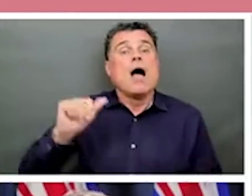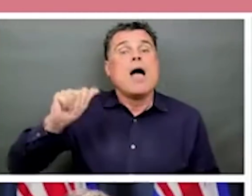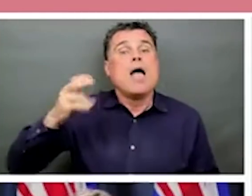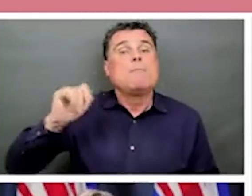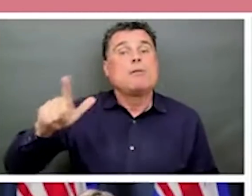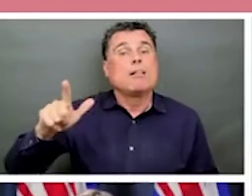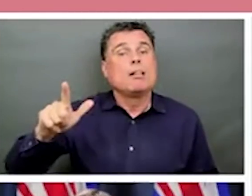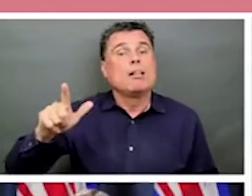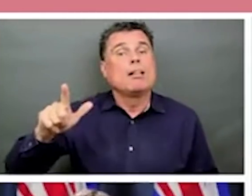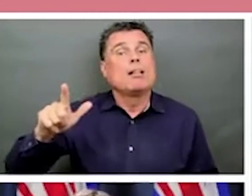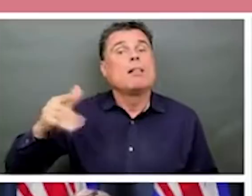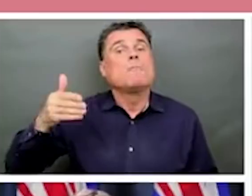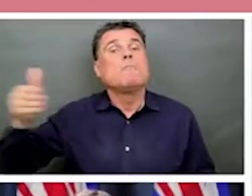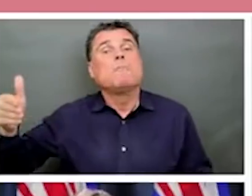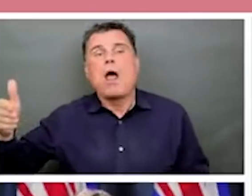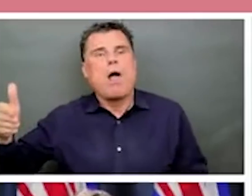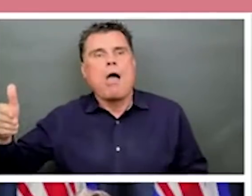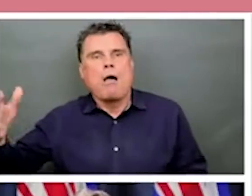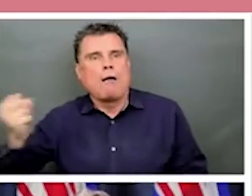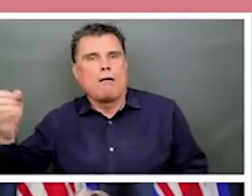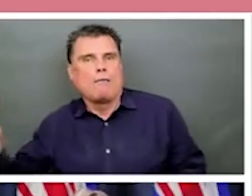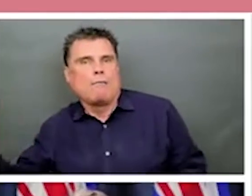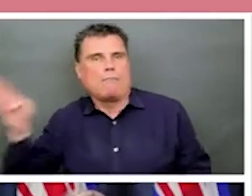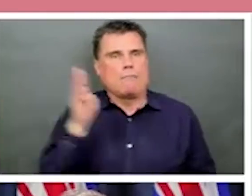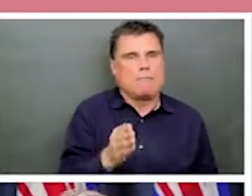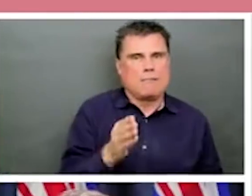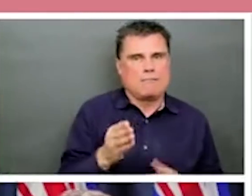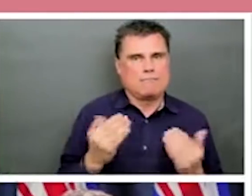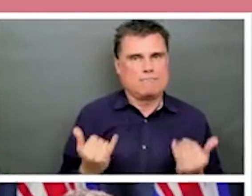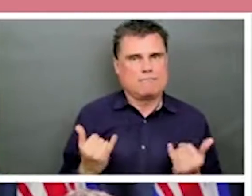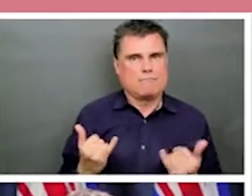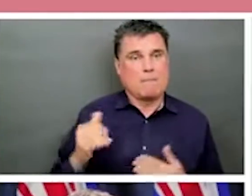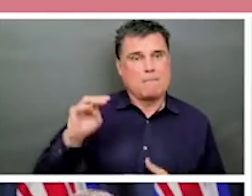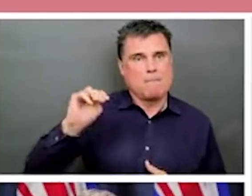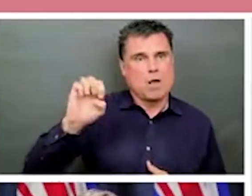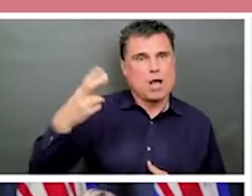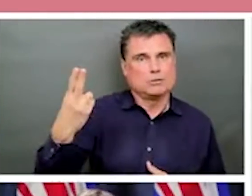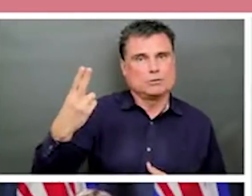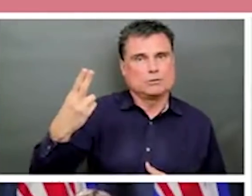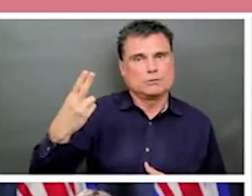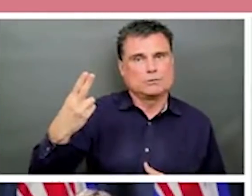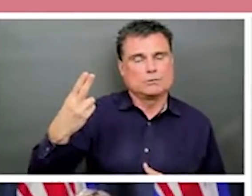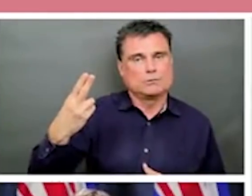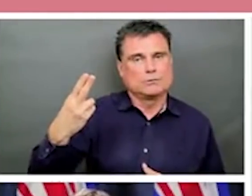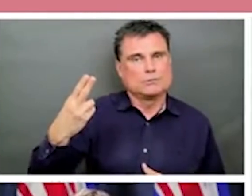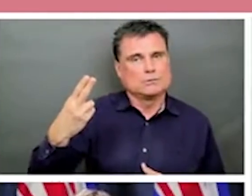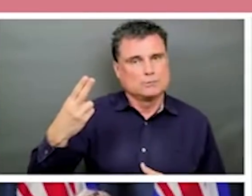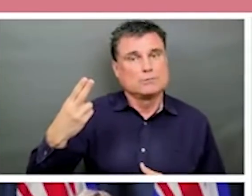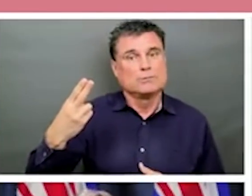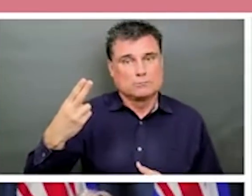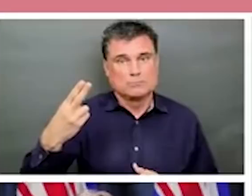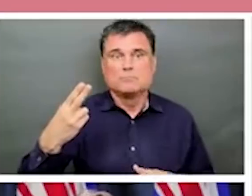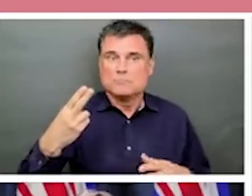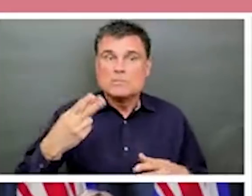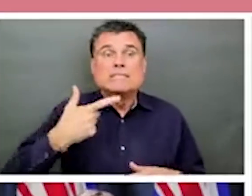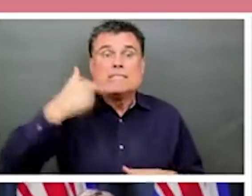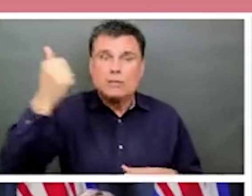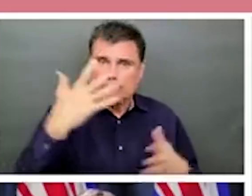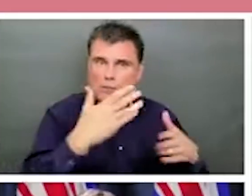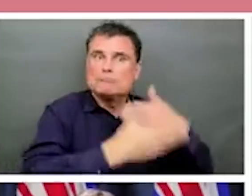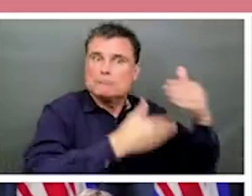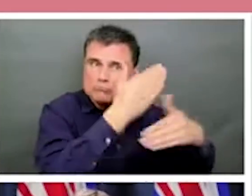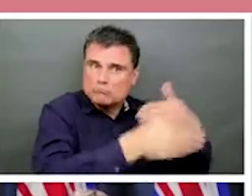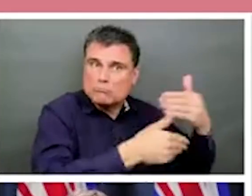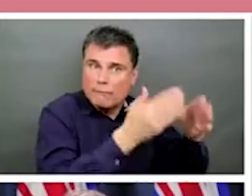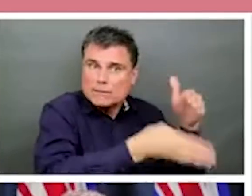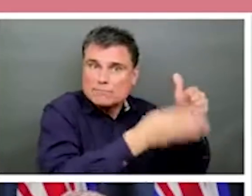able to move some of them up into this month, into March, in our clinics. We've already undertaken to expand the clinics